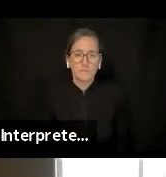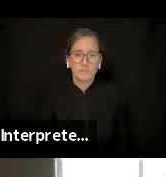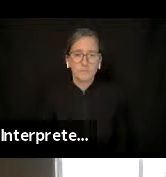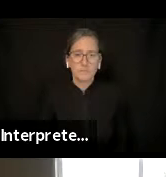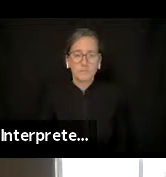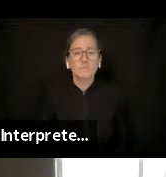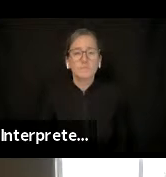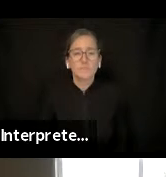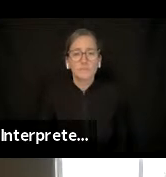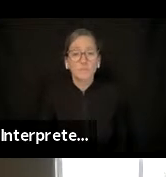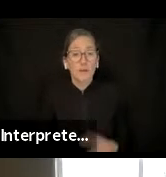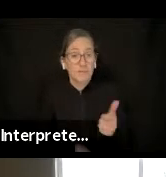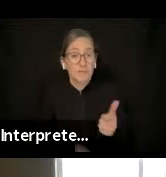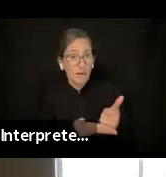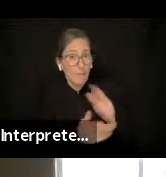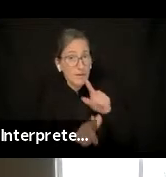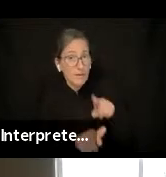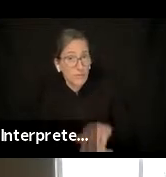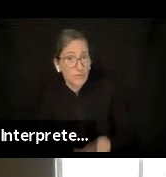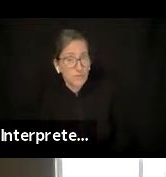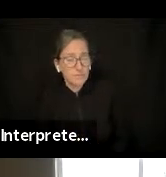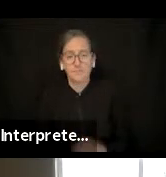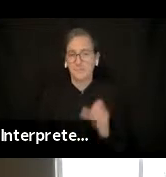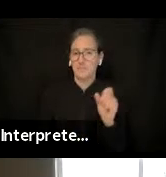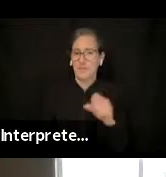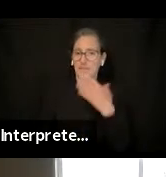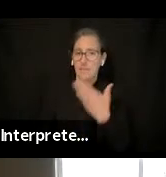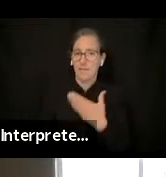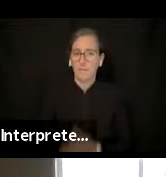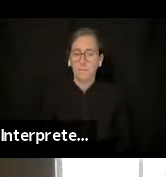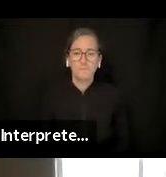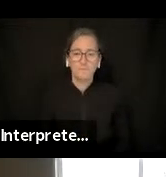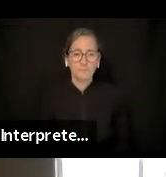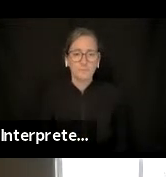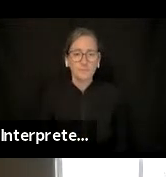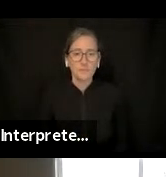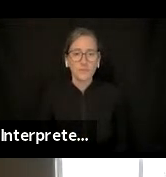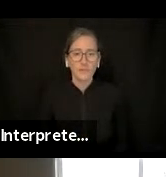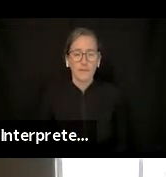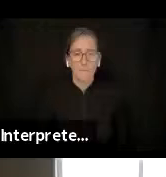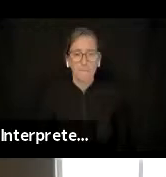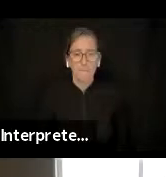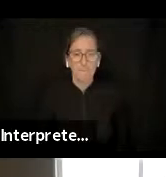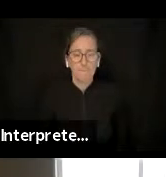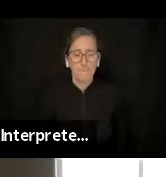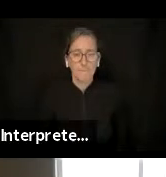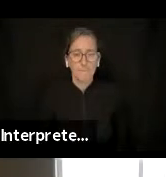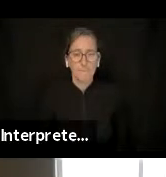Lamar, did that help answer your question? Yes, thank you. Okay. Yeah.